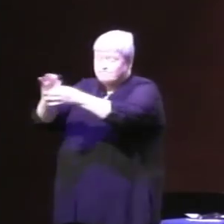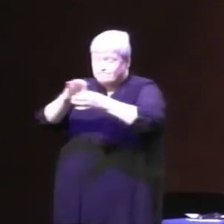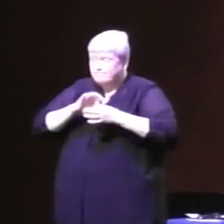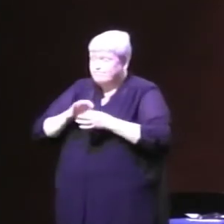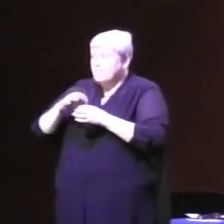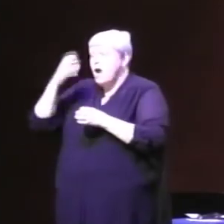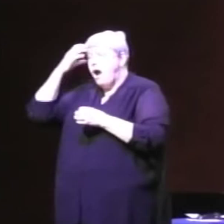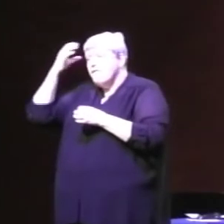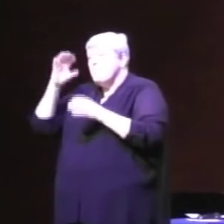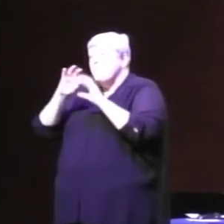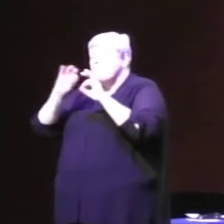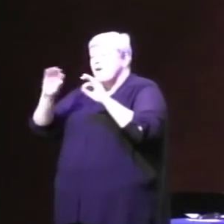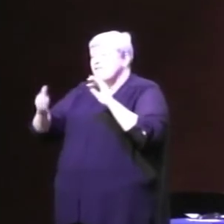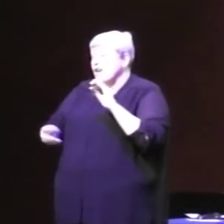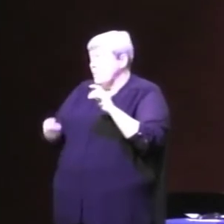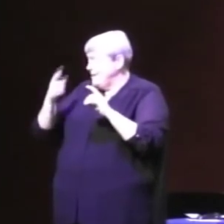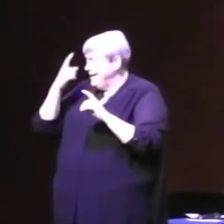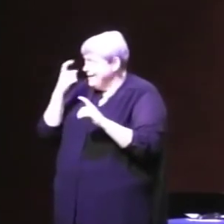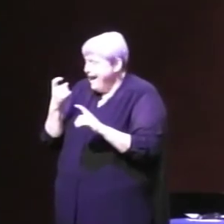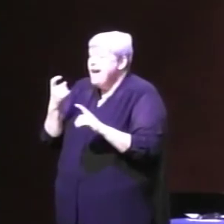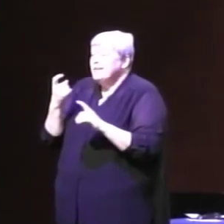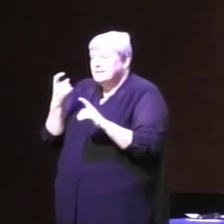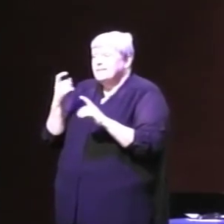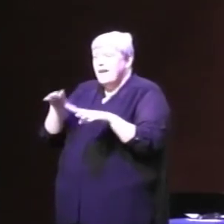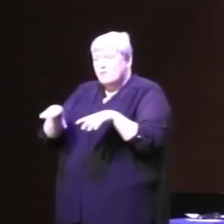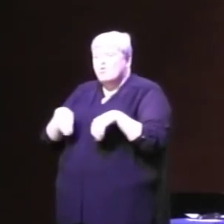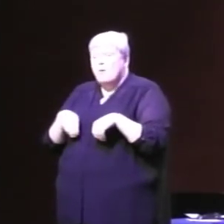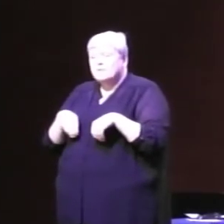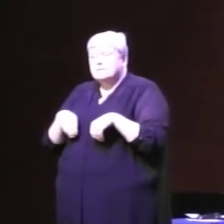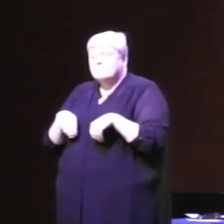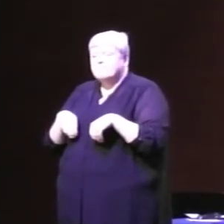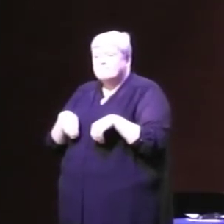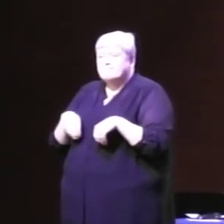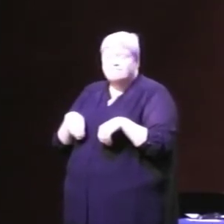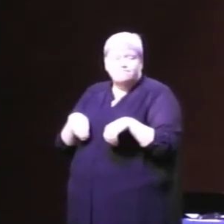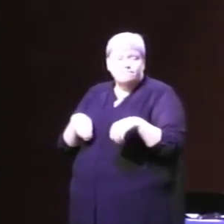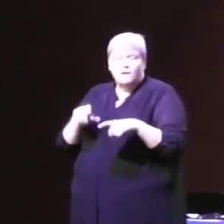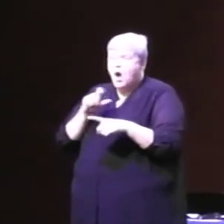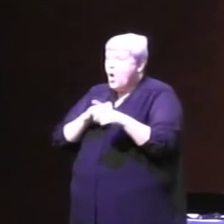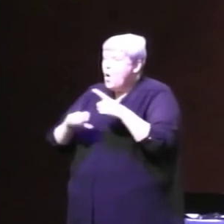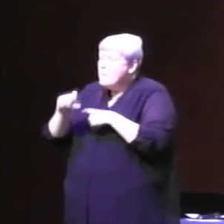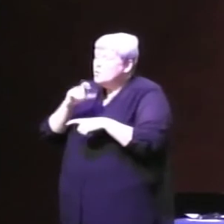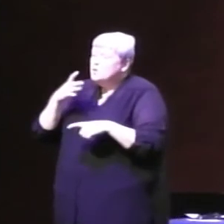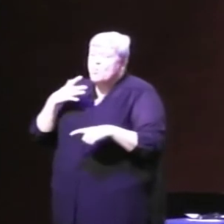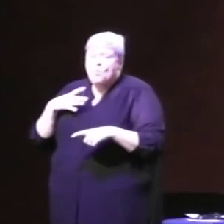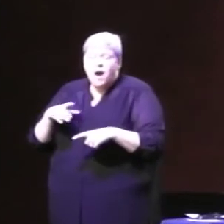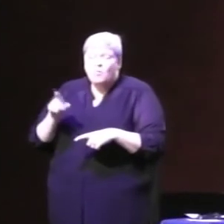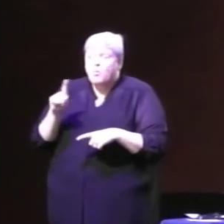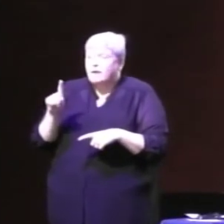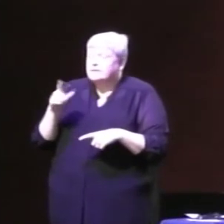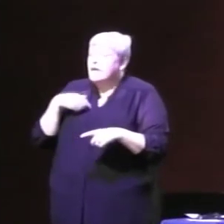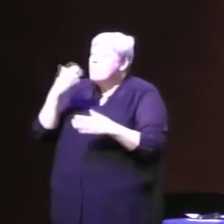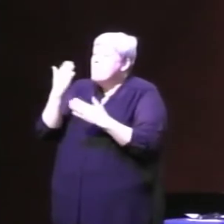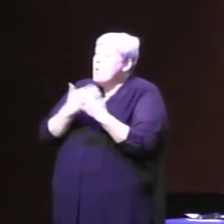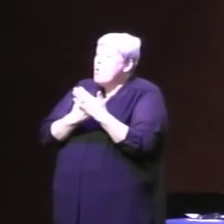private companies competing for justice service contracts can adopt. Community is calling for policies